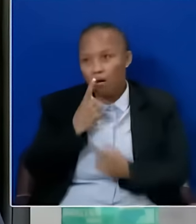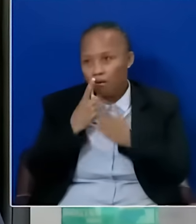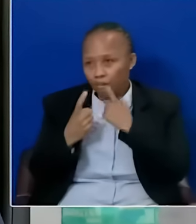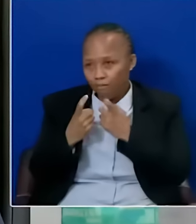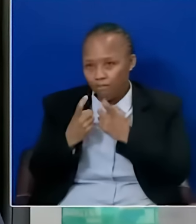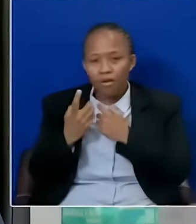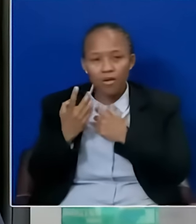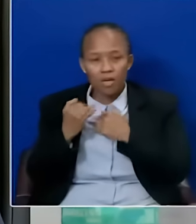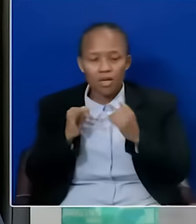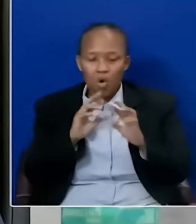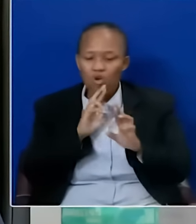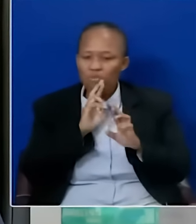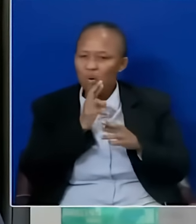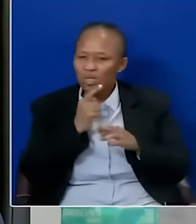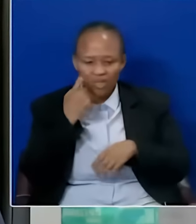there's a mistake.